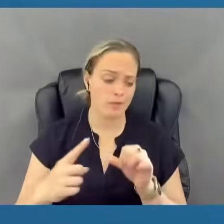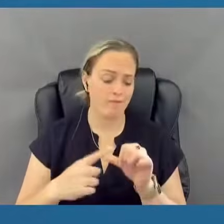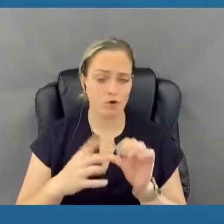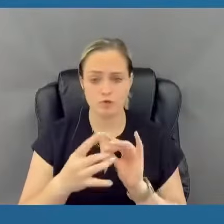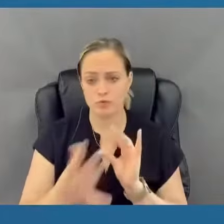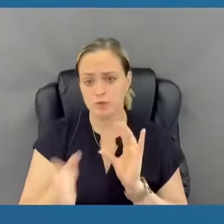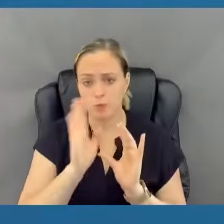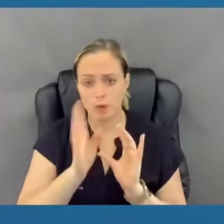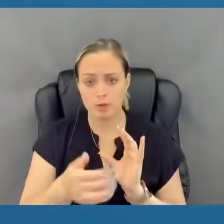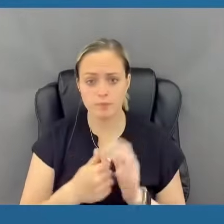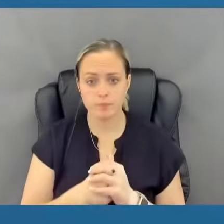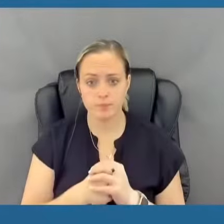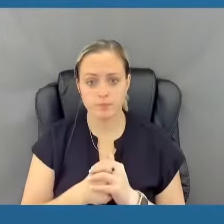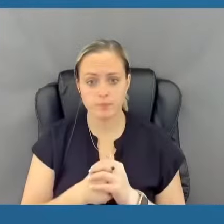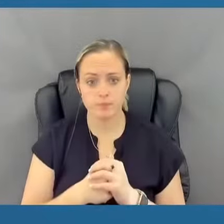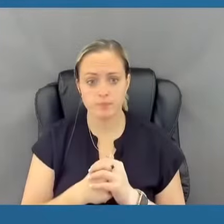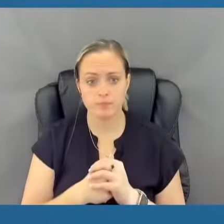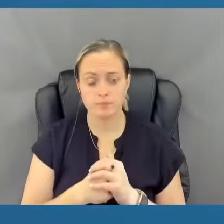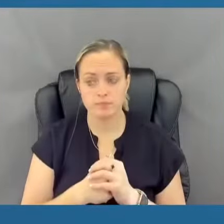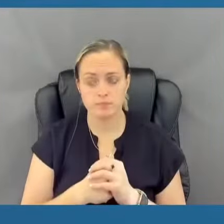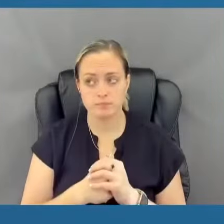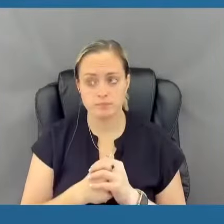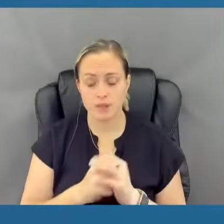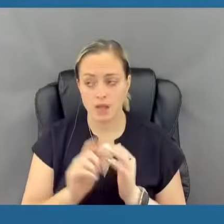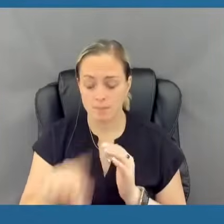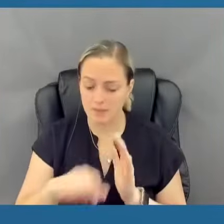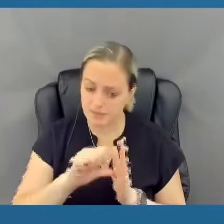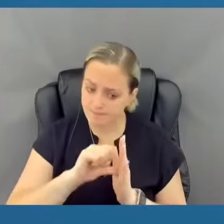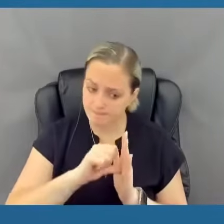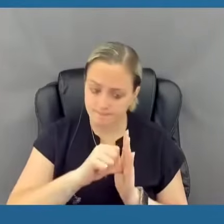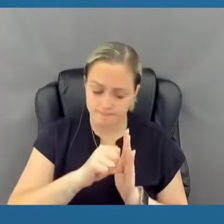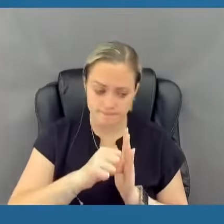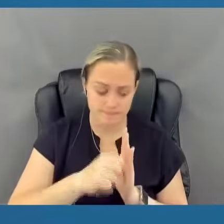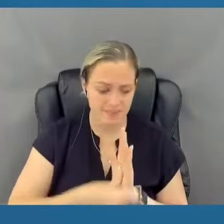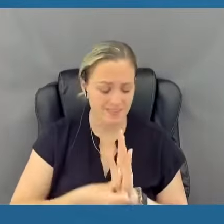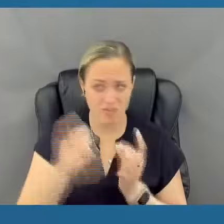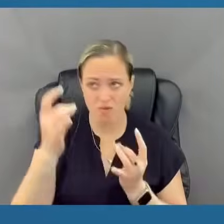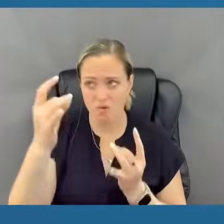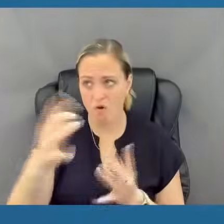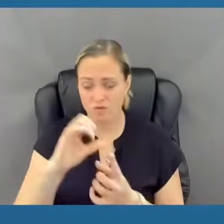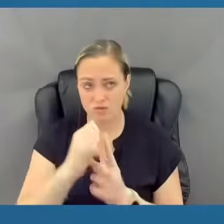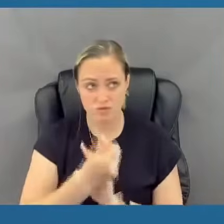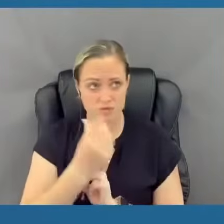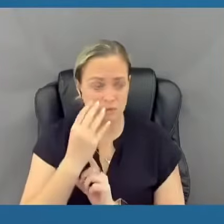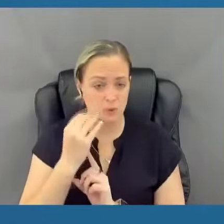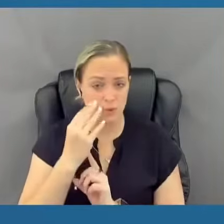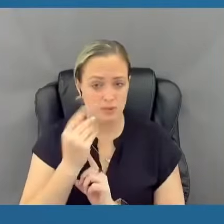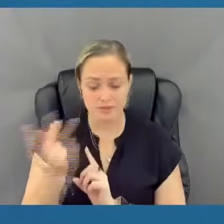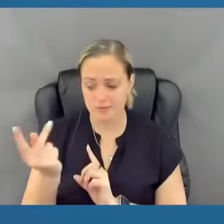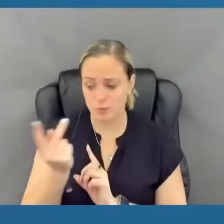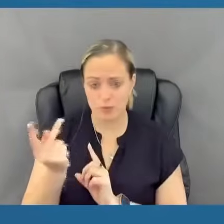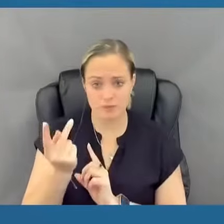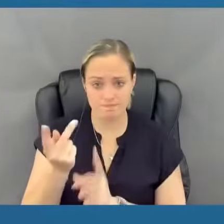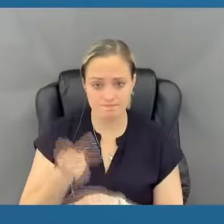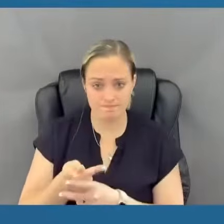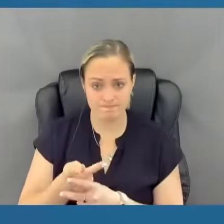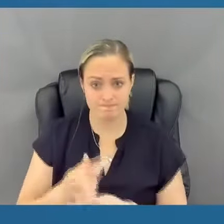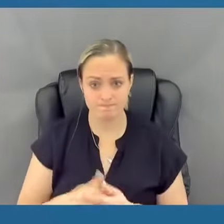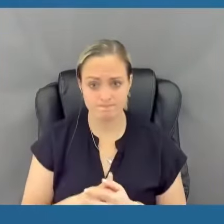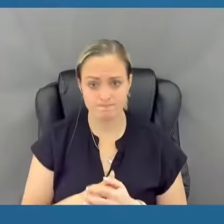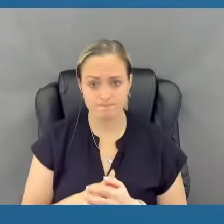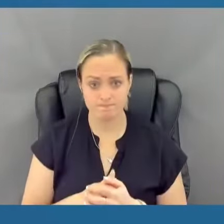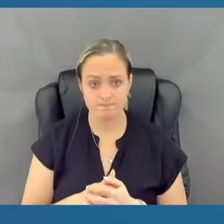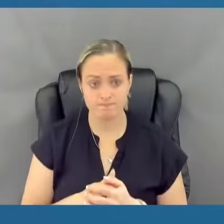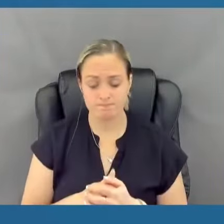released. I can't stress the horrendous conditions that Aviva and I were held in. I